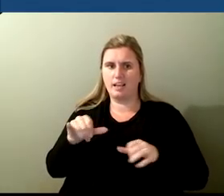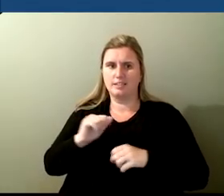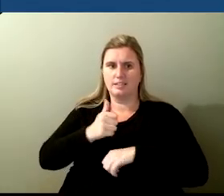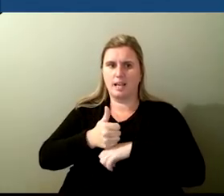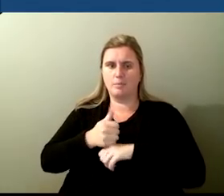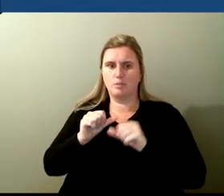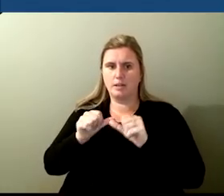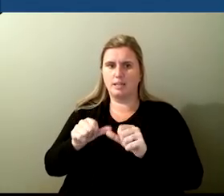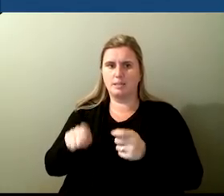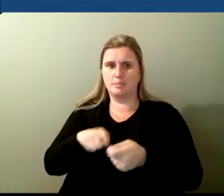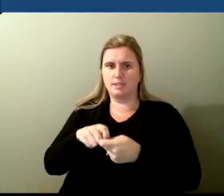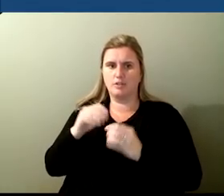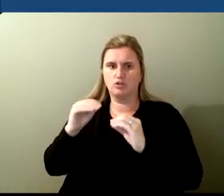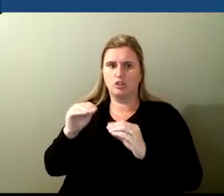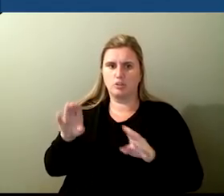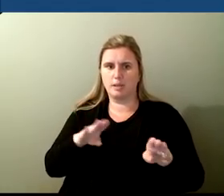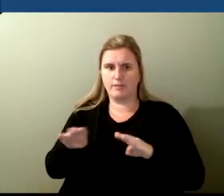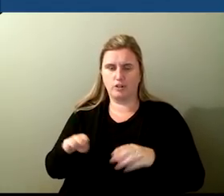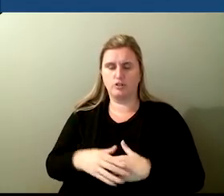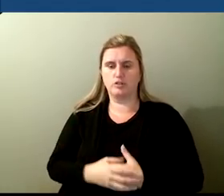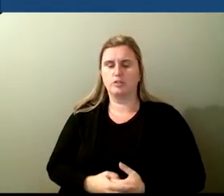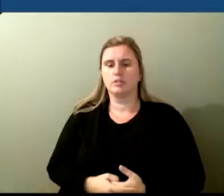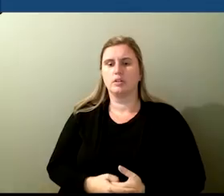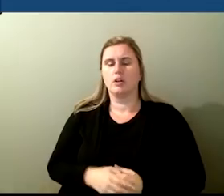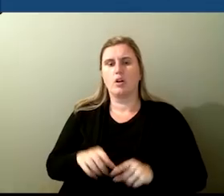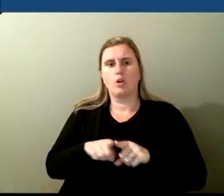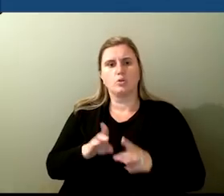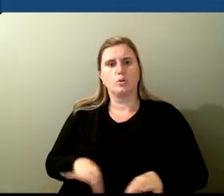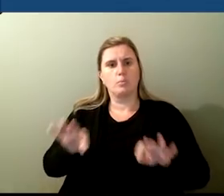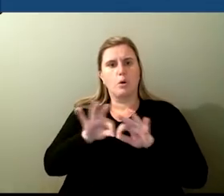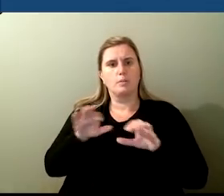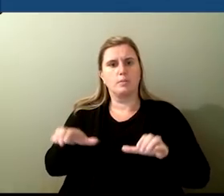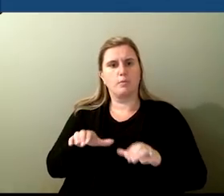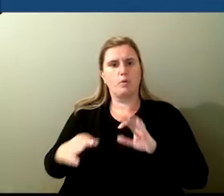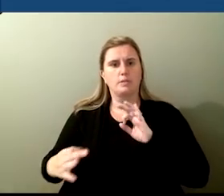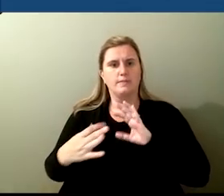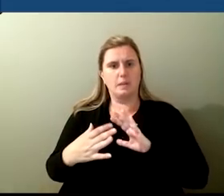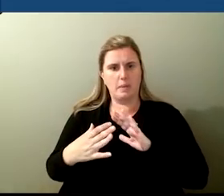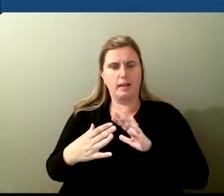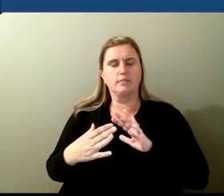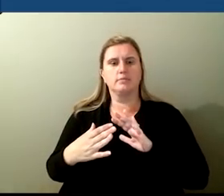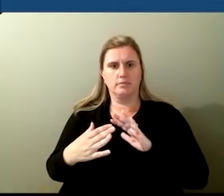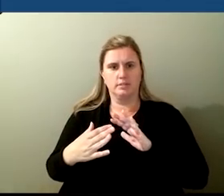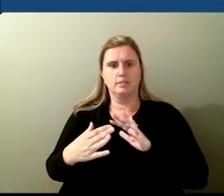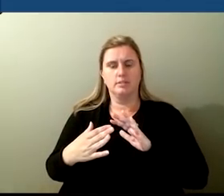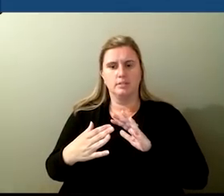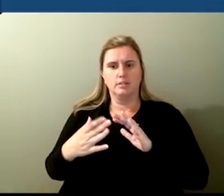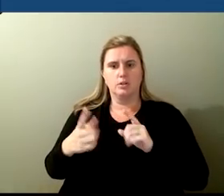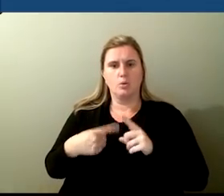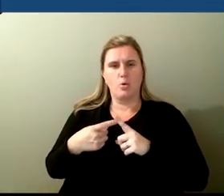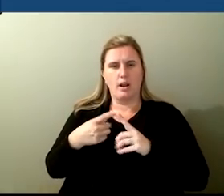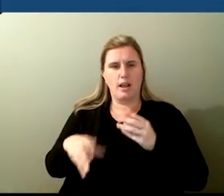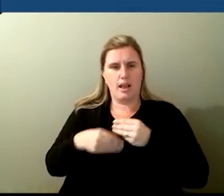maintaining specific instructional behaviors, and also the importance of performance feedback in you know, when